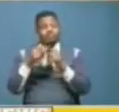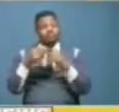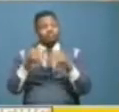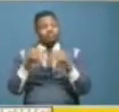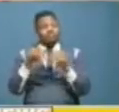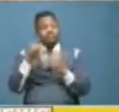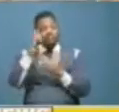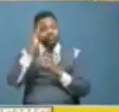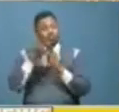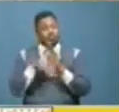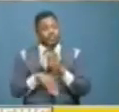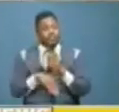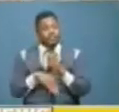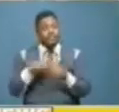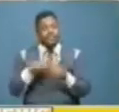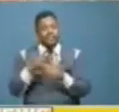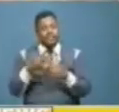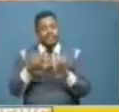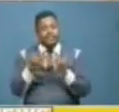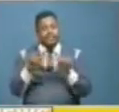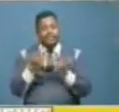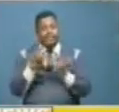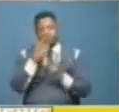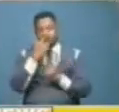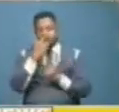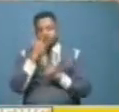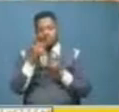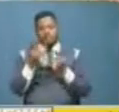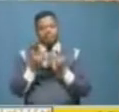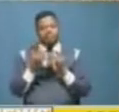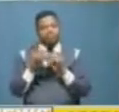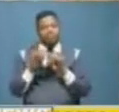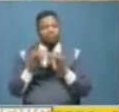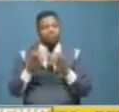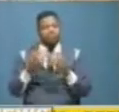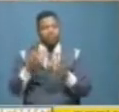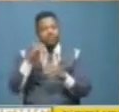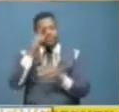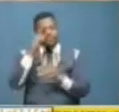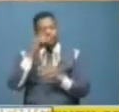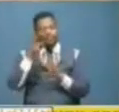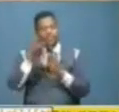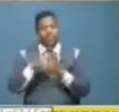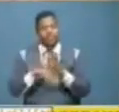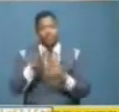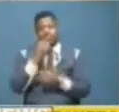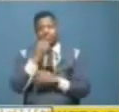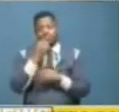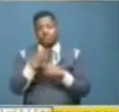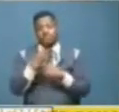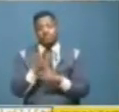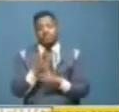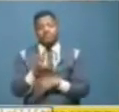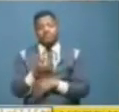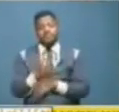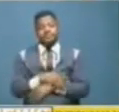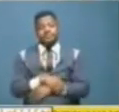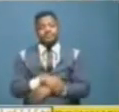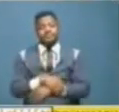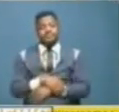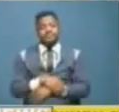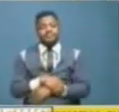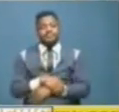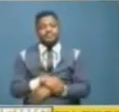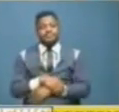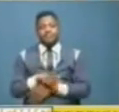cheap, making the market a one-stop wholesale point for affordable farm produce. Cheap is good for